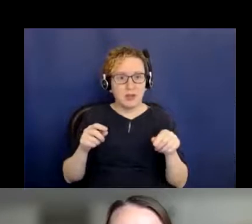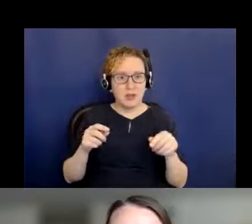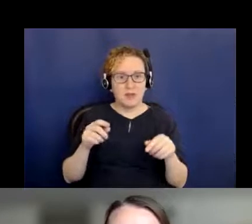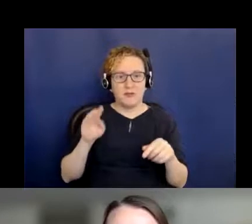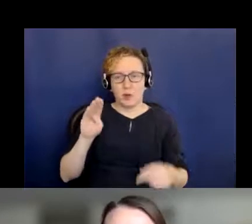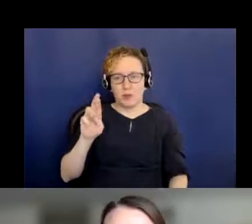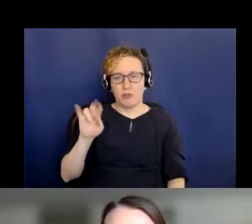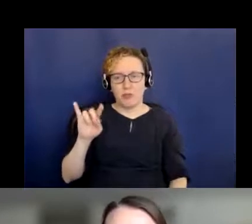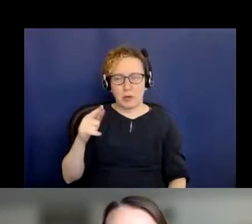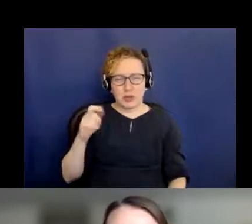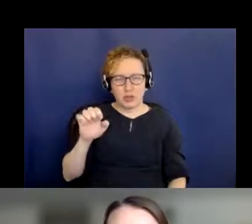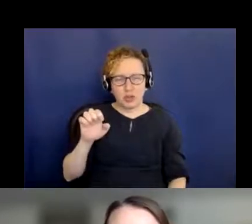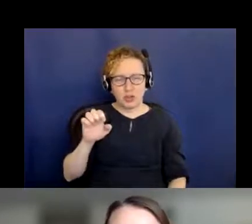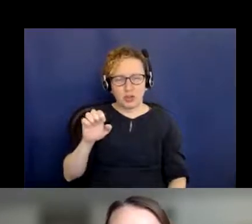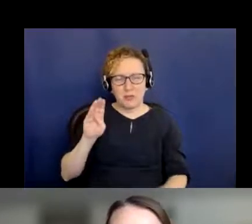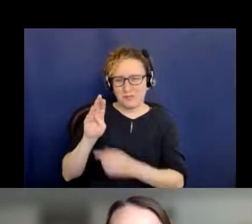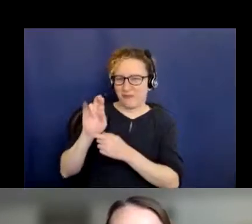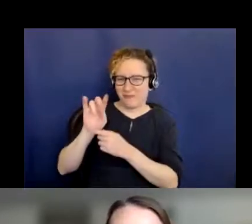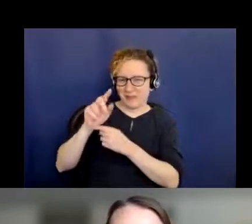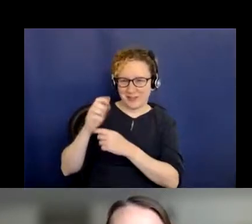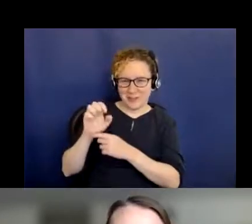platform. Next slide, please.